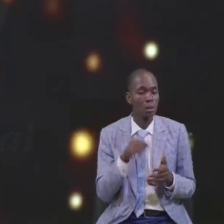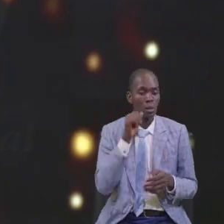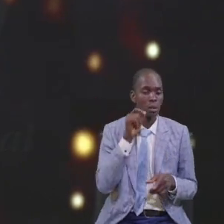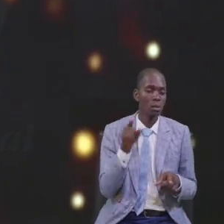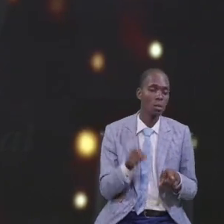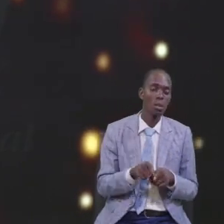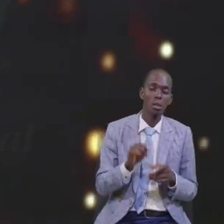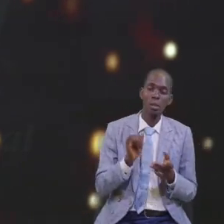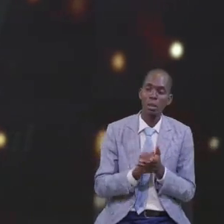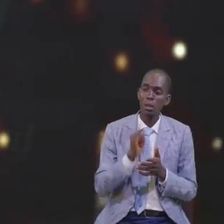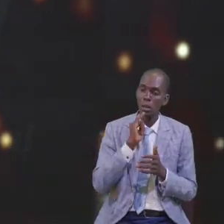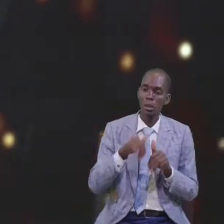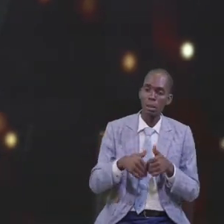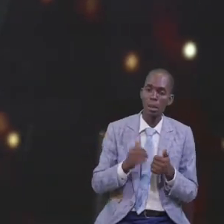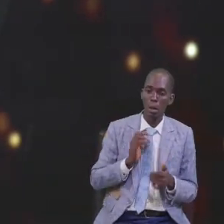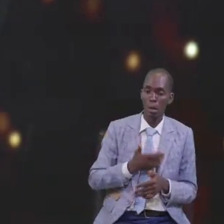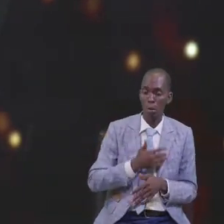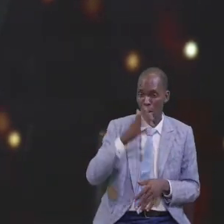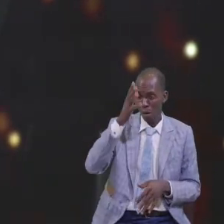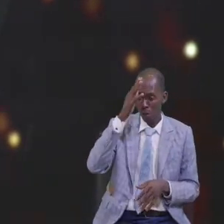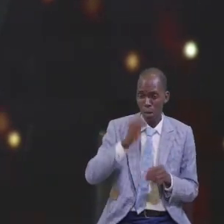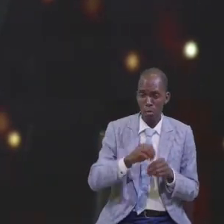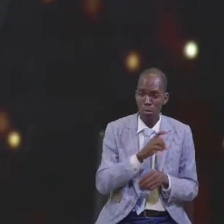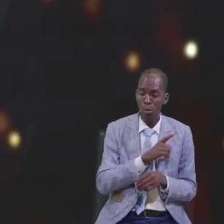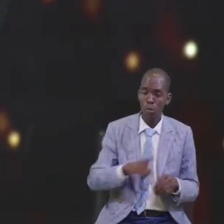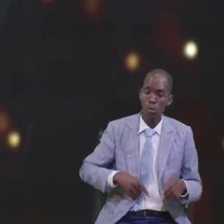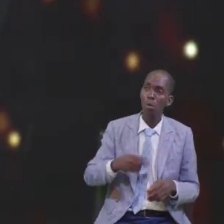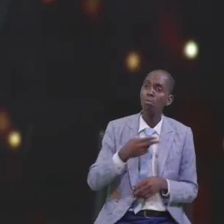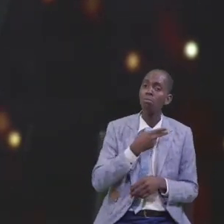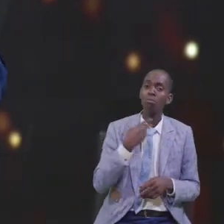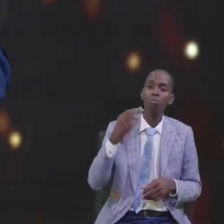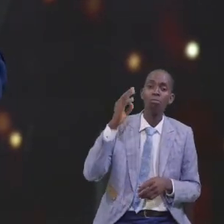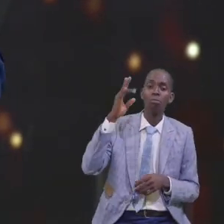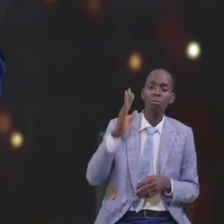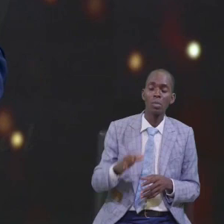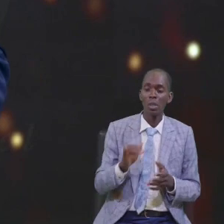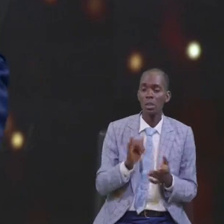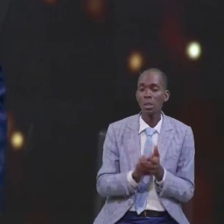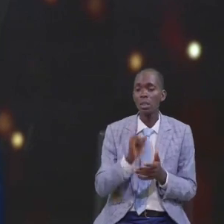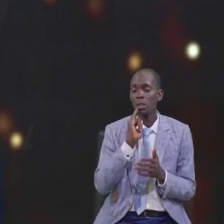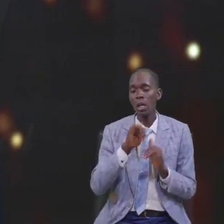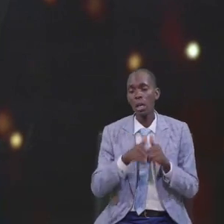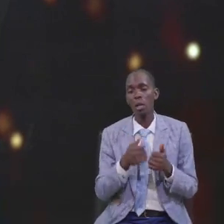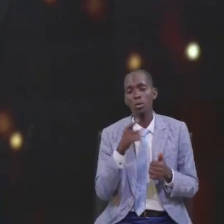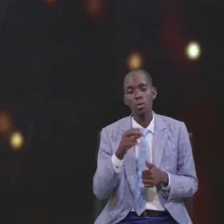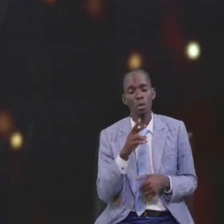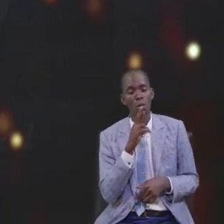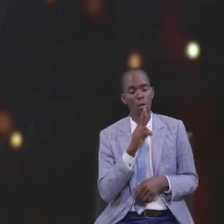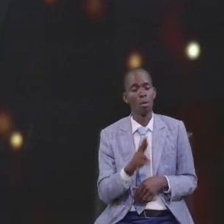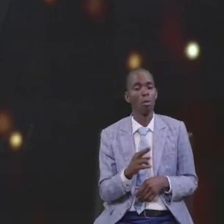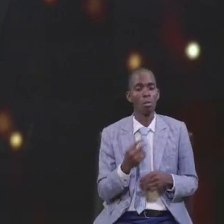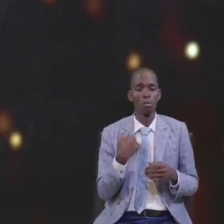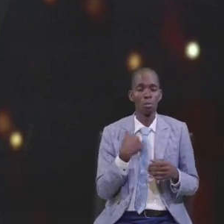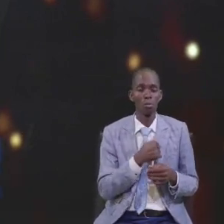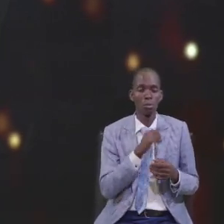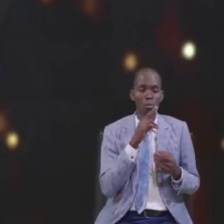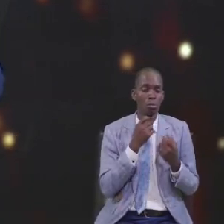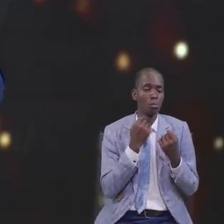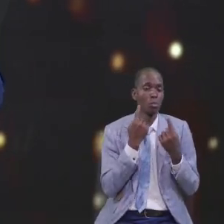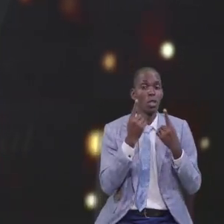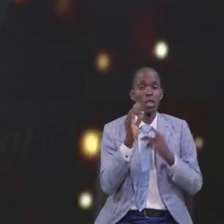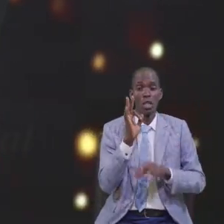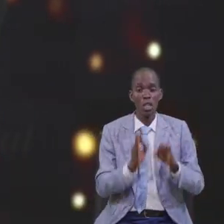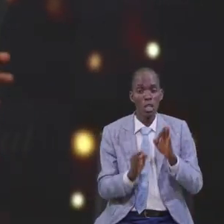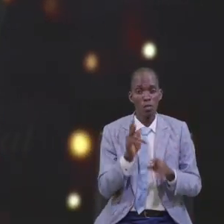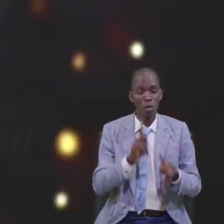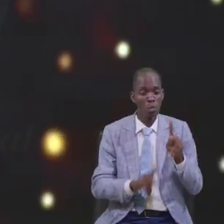That's how that our father in the Lord is. That's how our mommy in the Lord. That's how she is. If they knew,